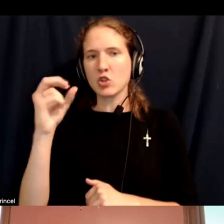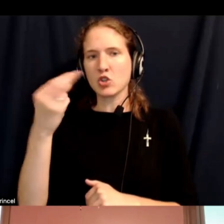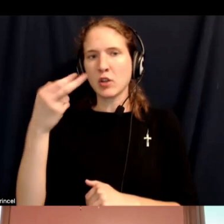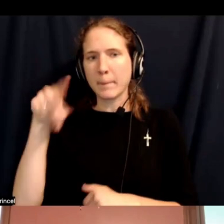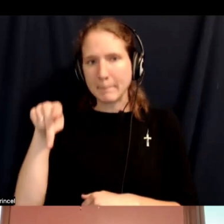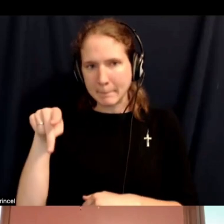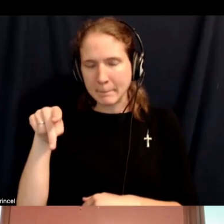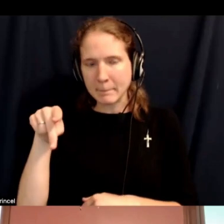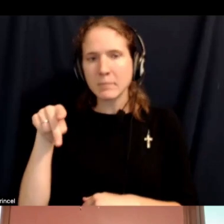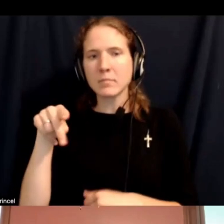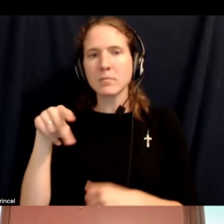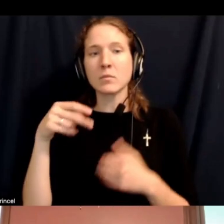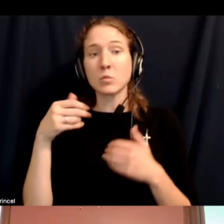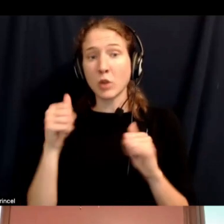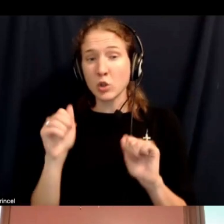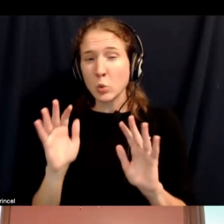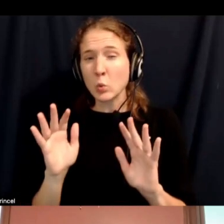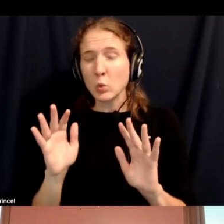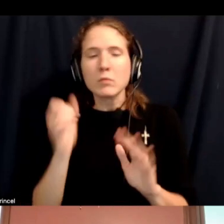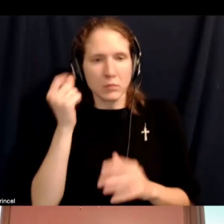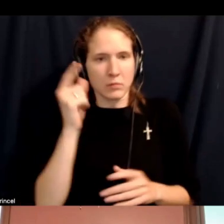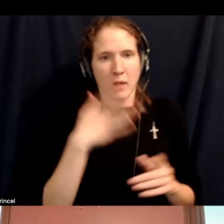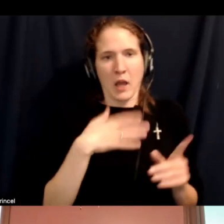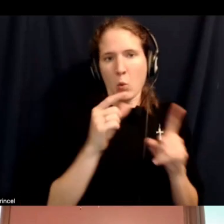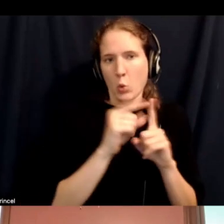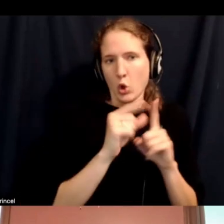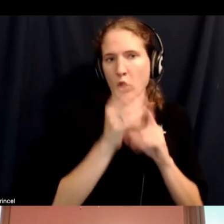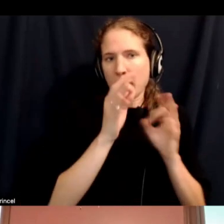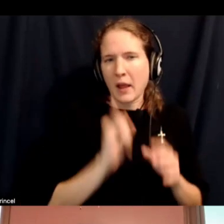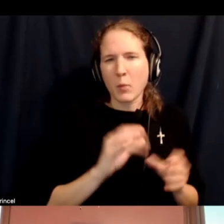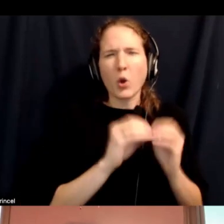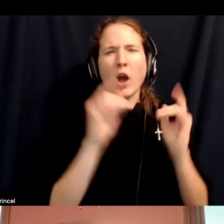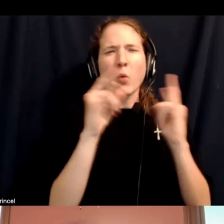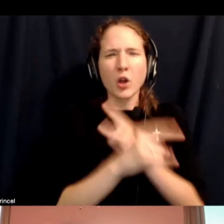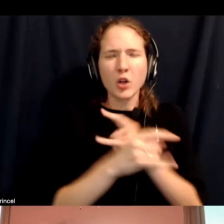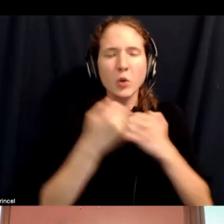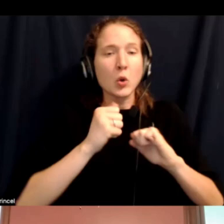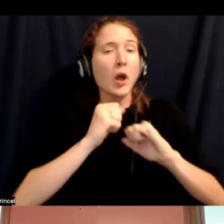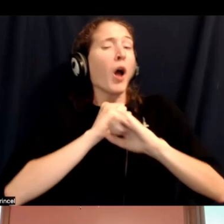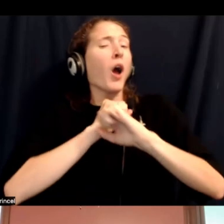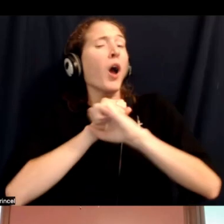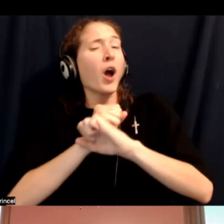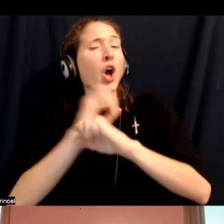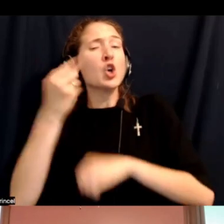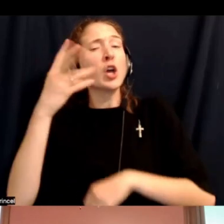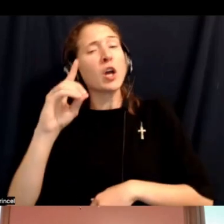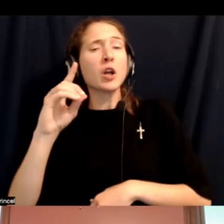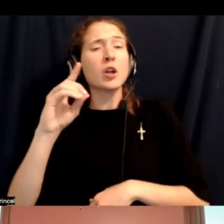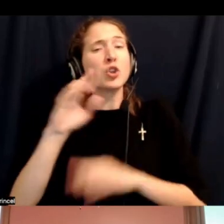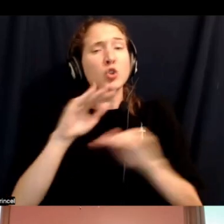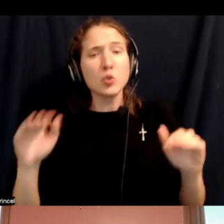to, and I use this word ironically, shield children from, other